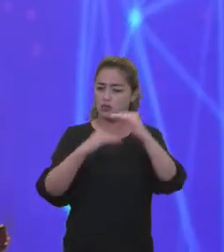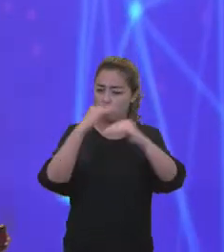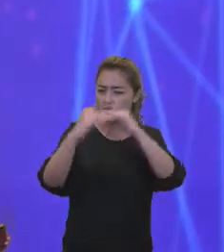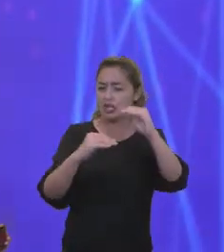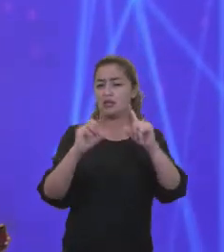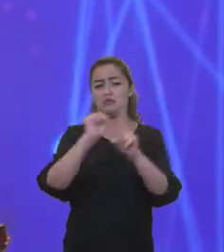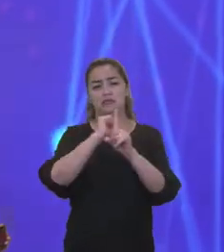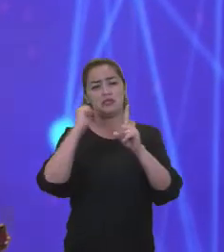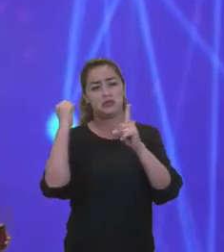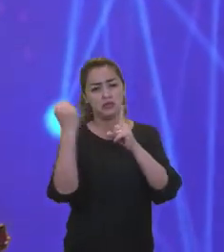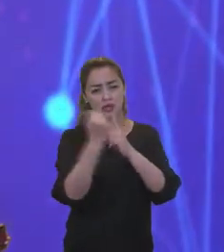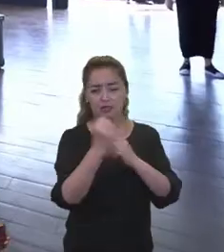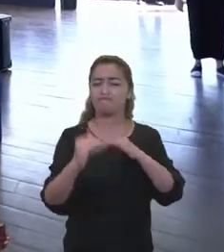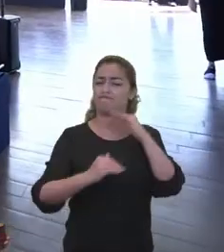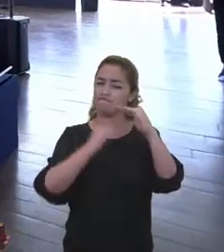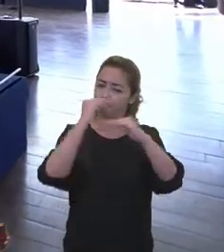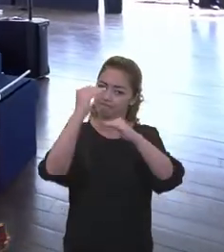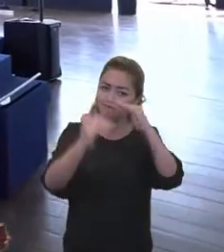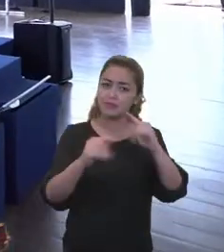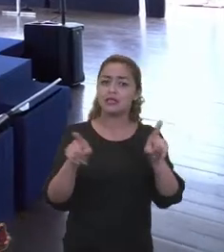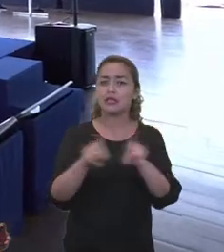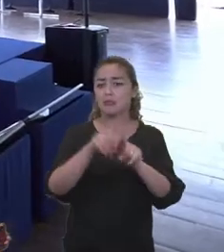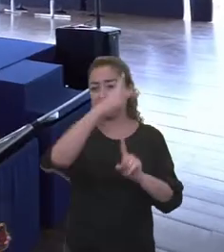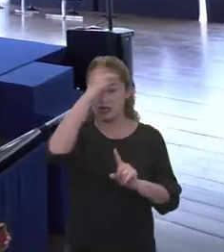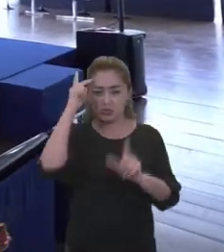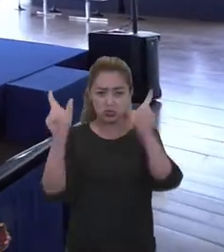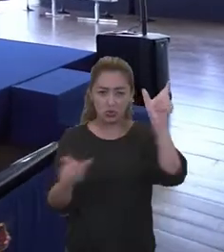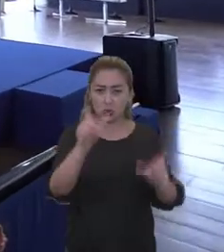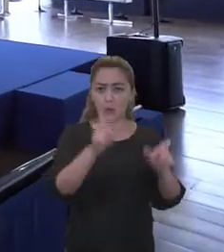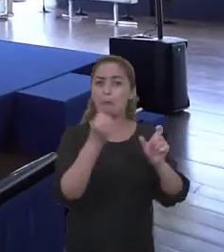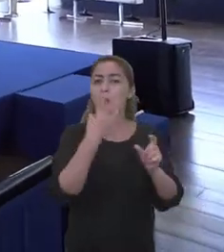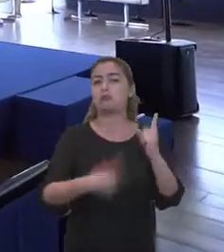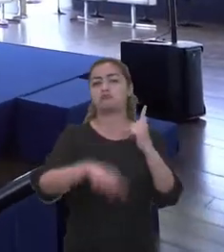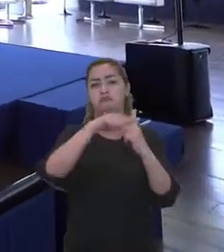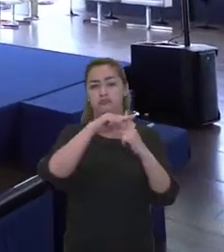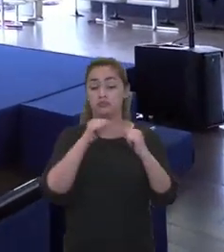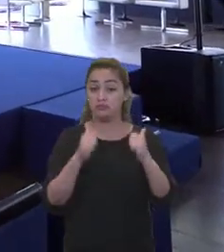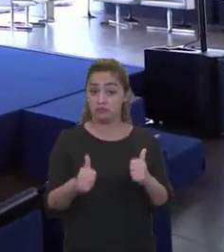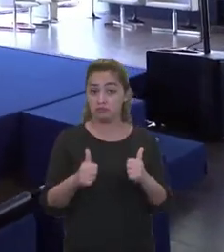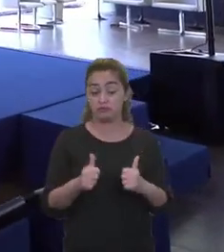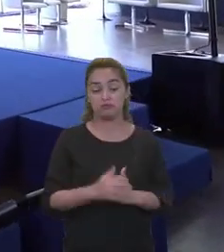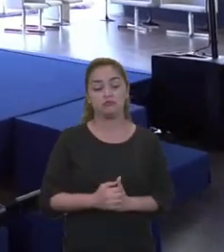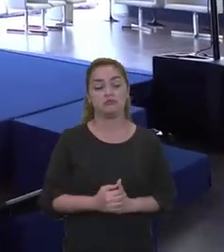towards development to the society with a positive impact in people's lives.